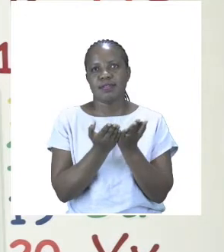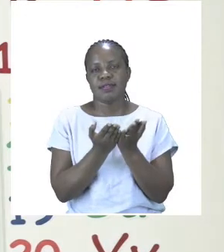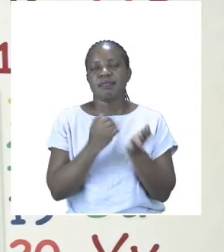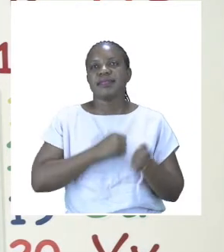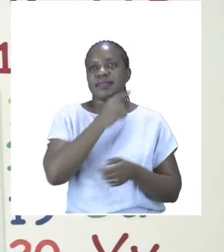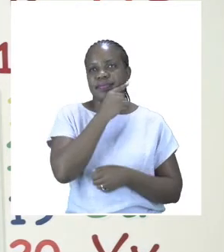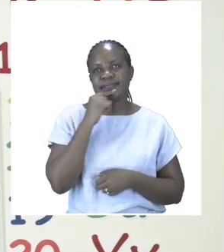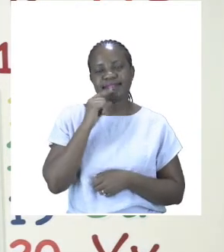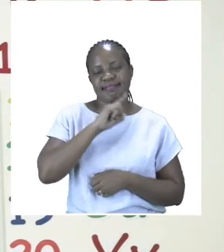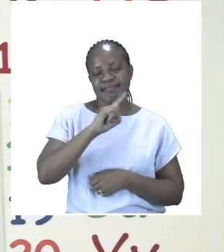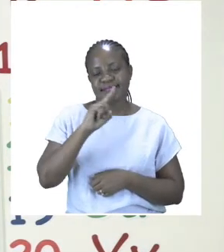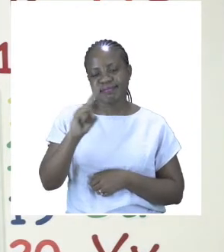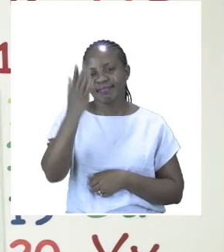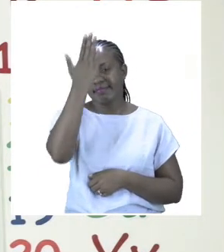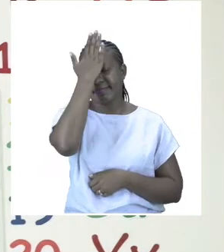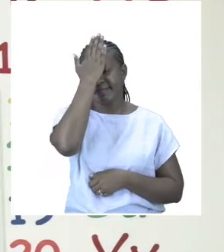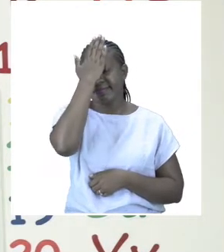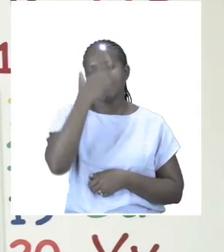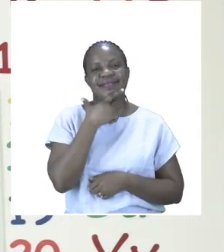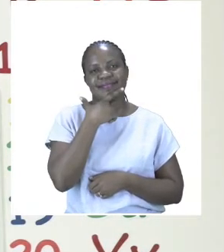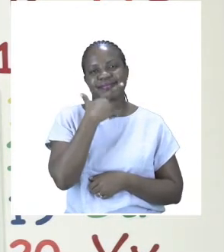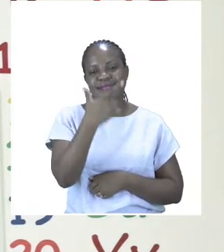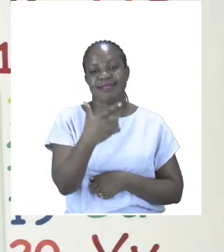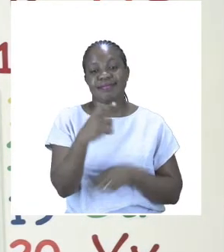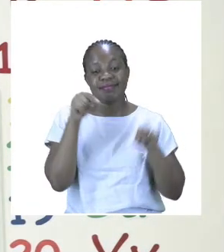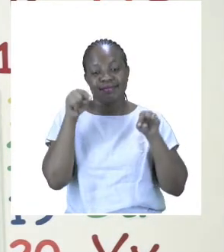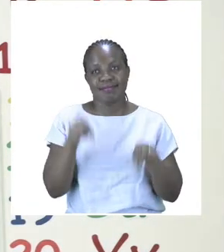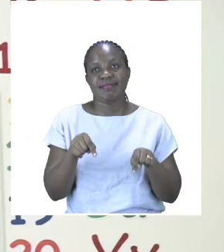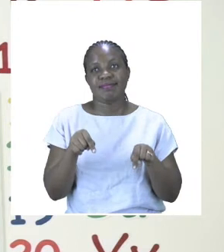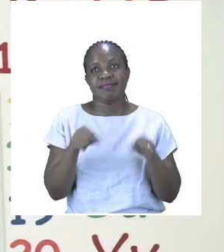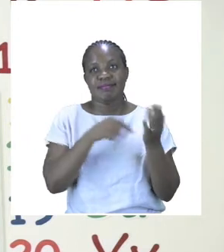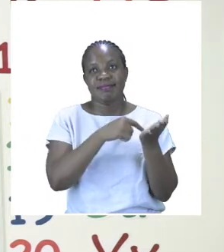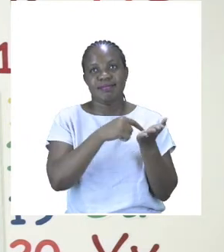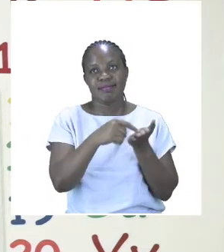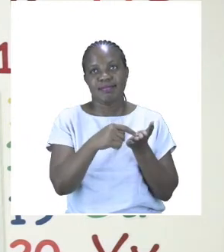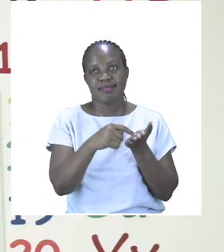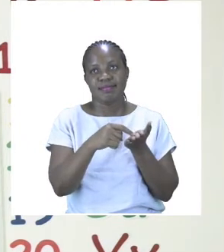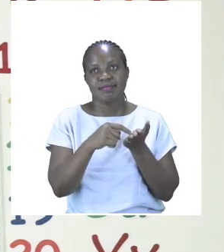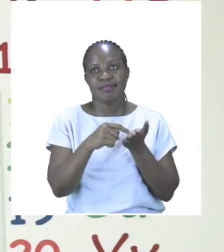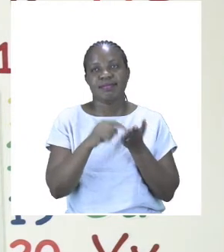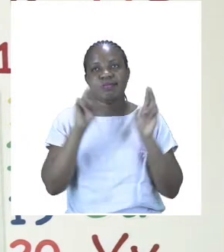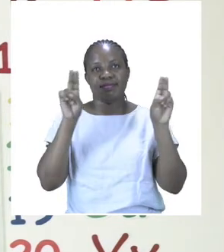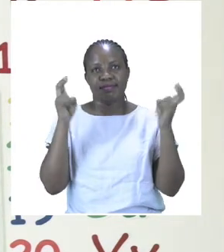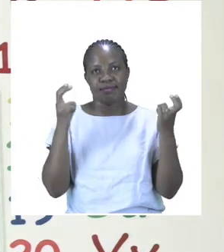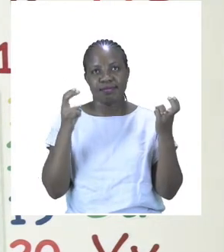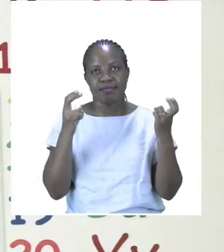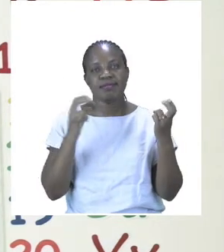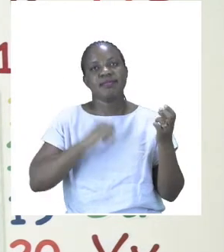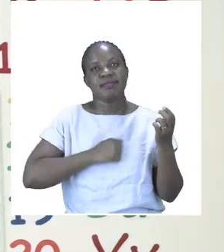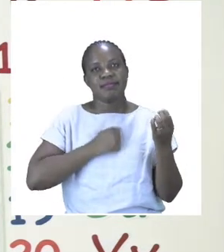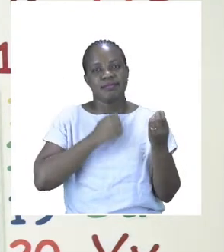so much for joining me today. Our theme this week is My School